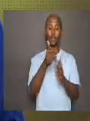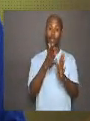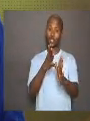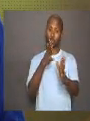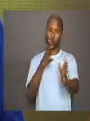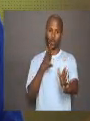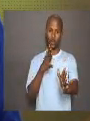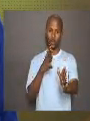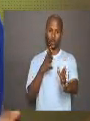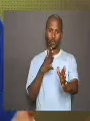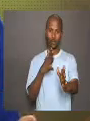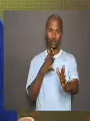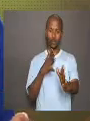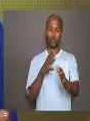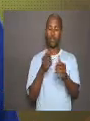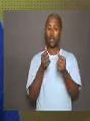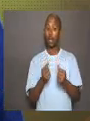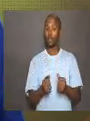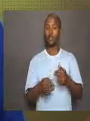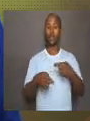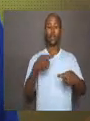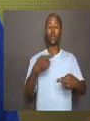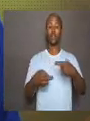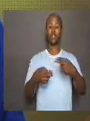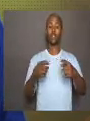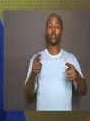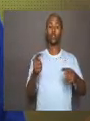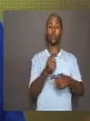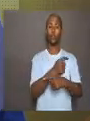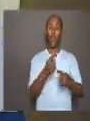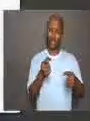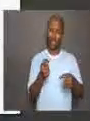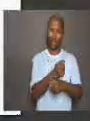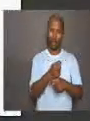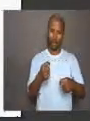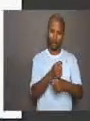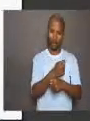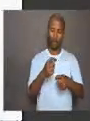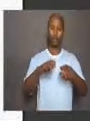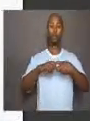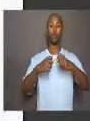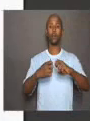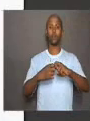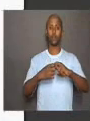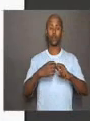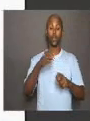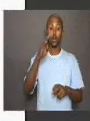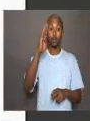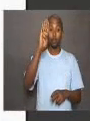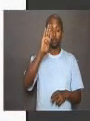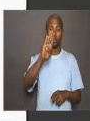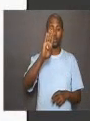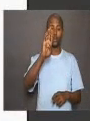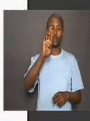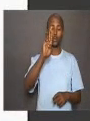sequence can relate to practical problems. Baruch just got a new